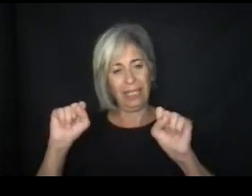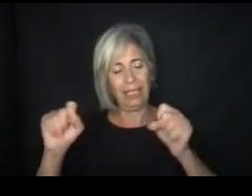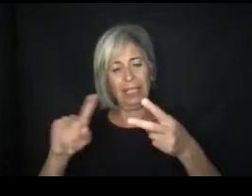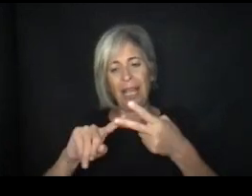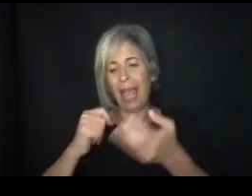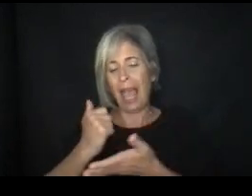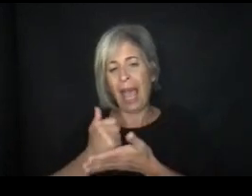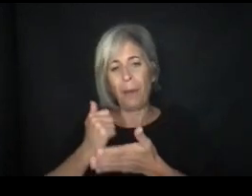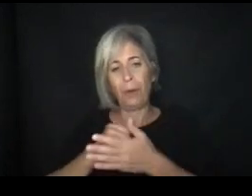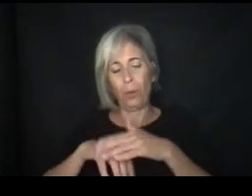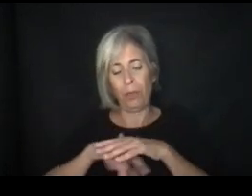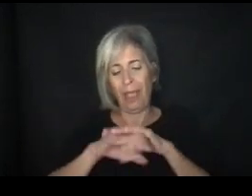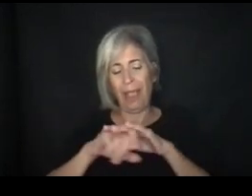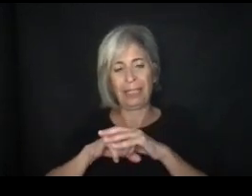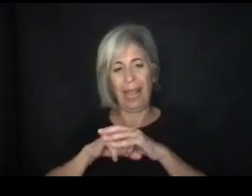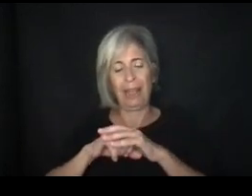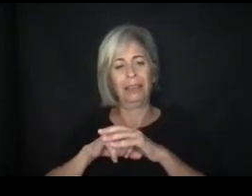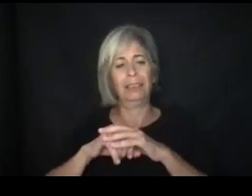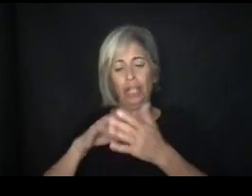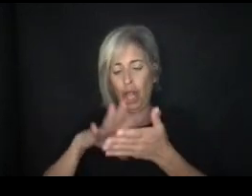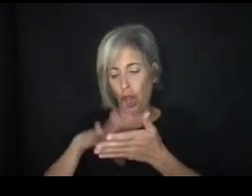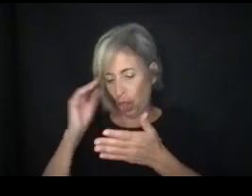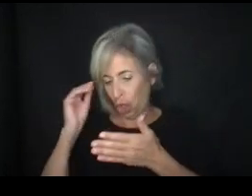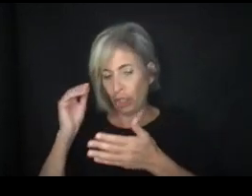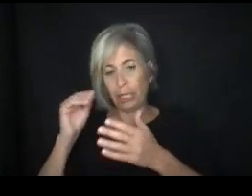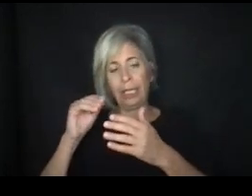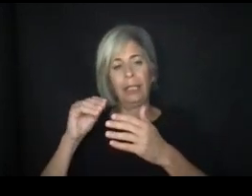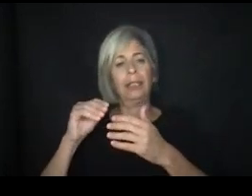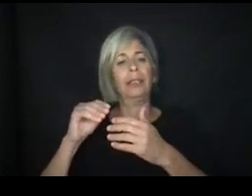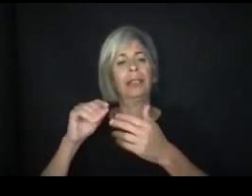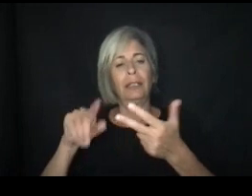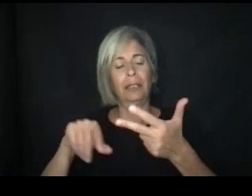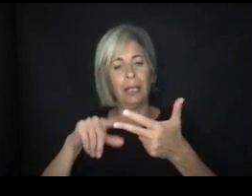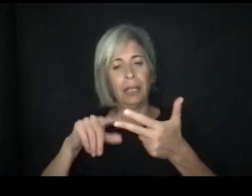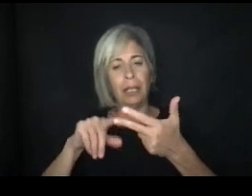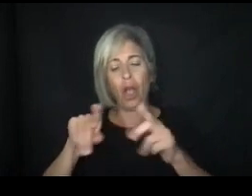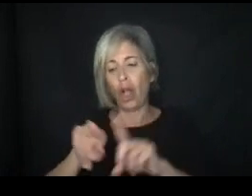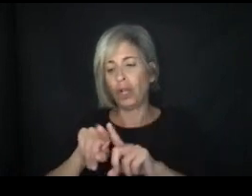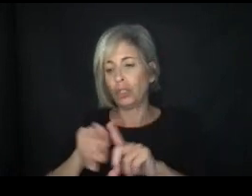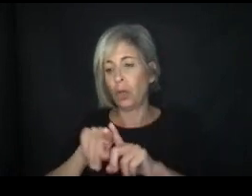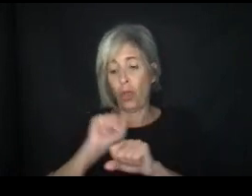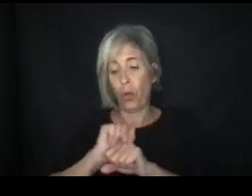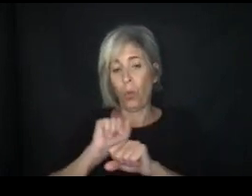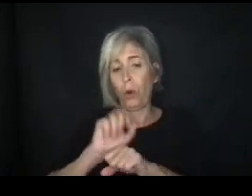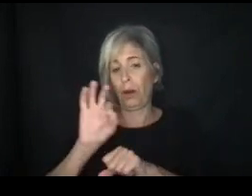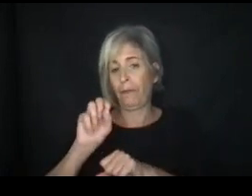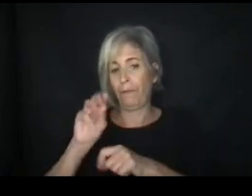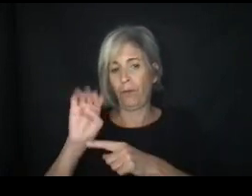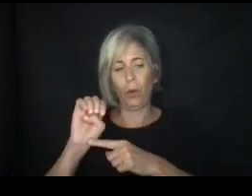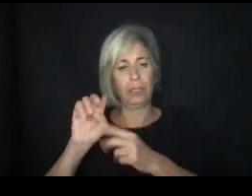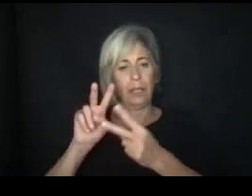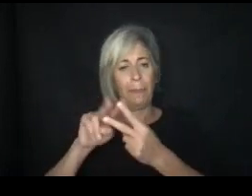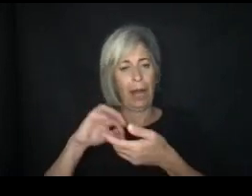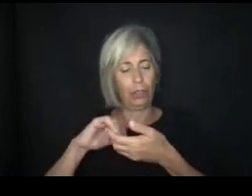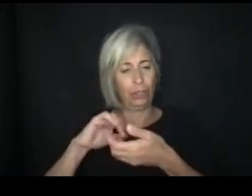the tactile and experiential learning component, the workforce